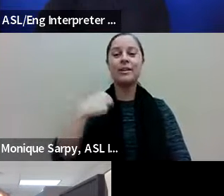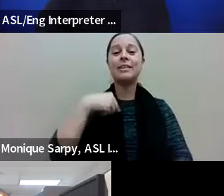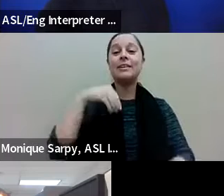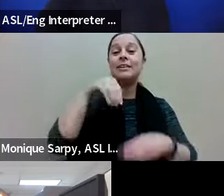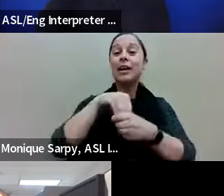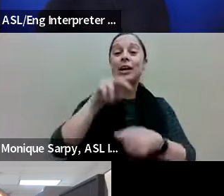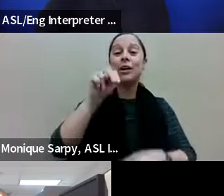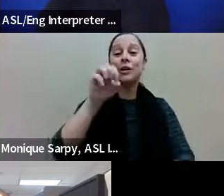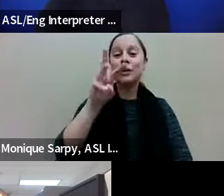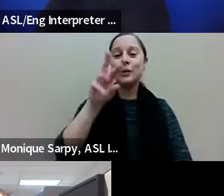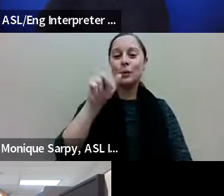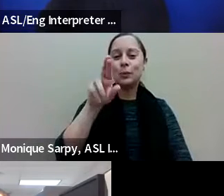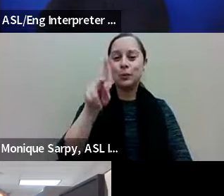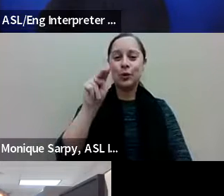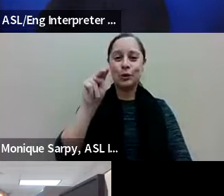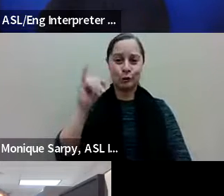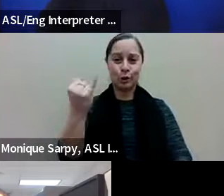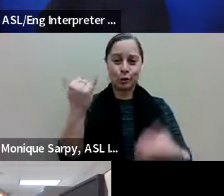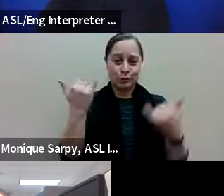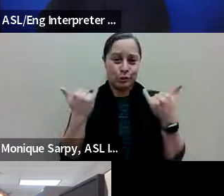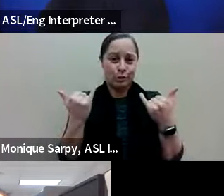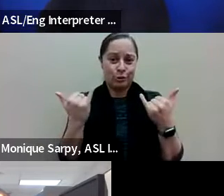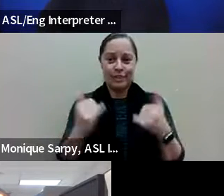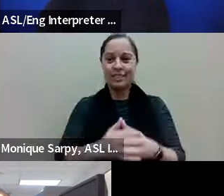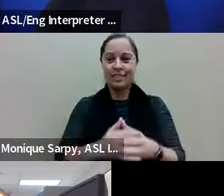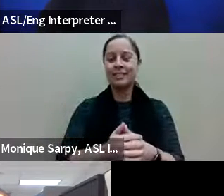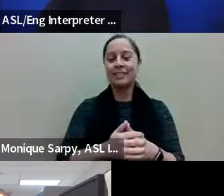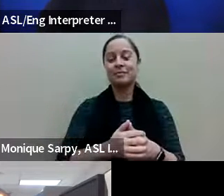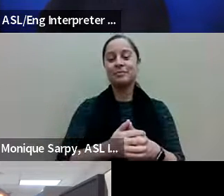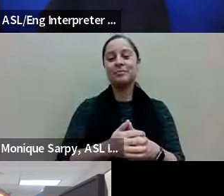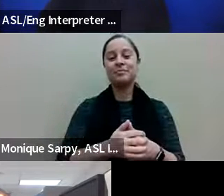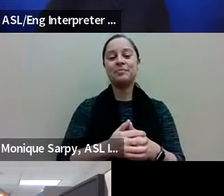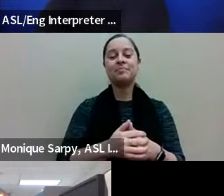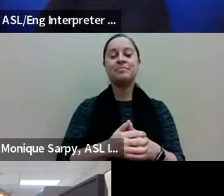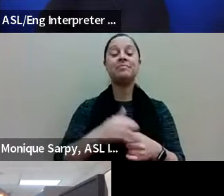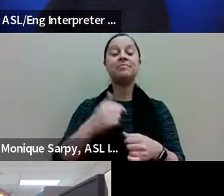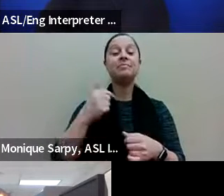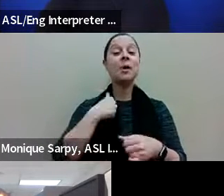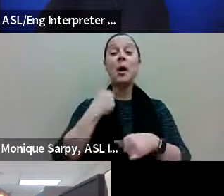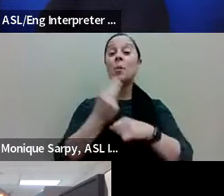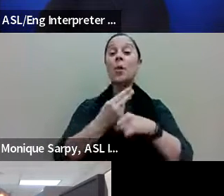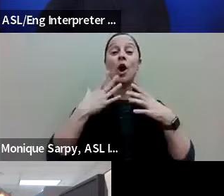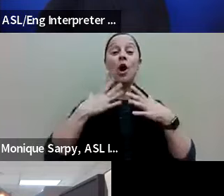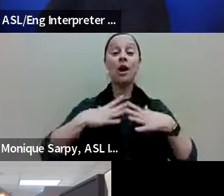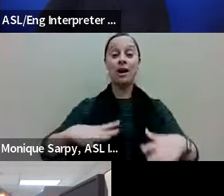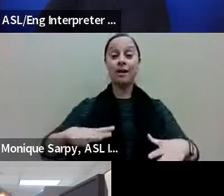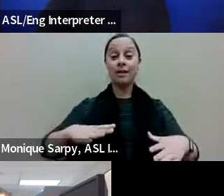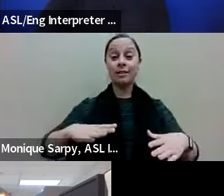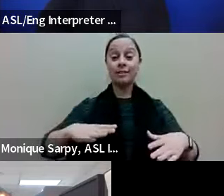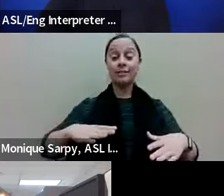Jersey currently, and I am wearing from the waist up